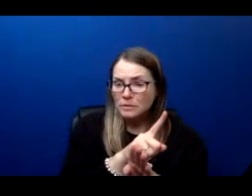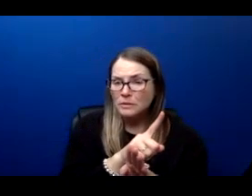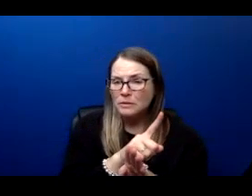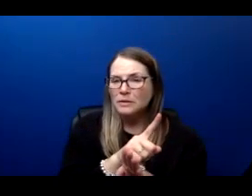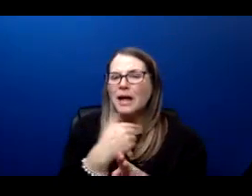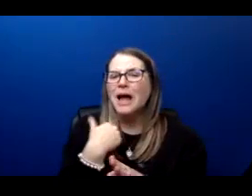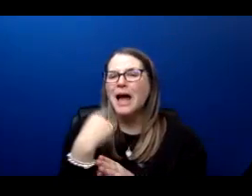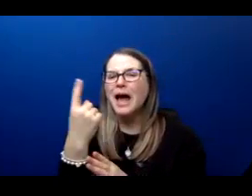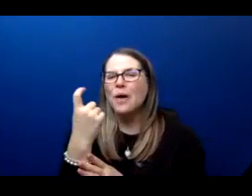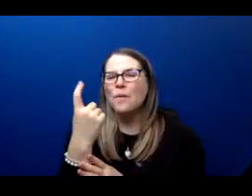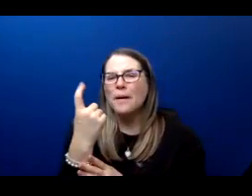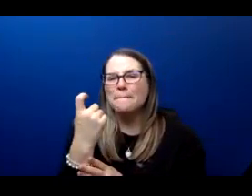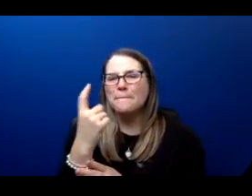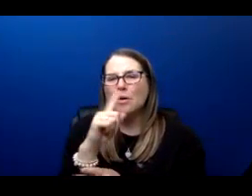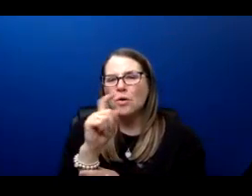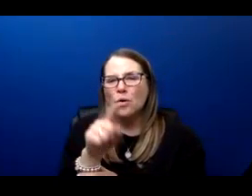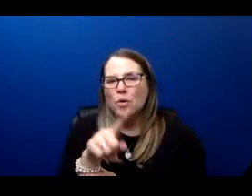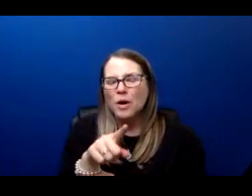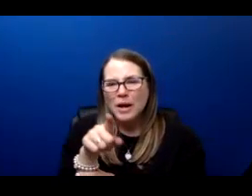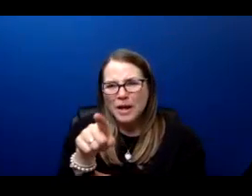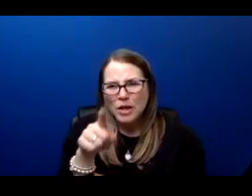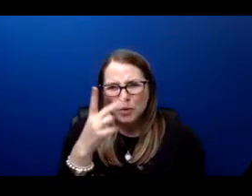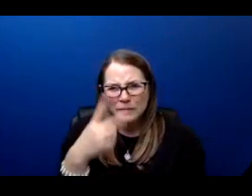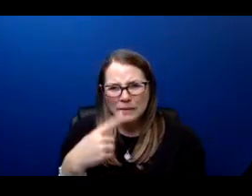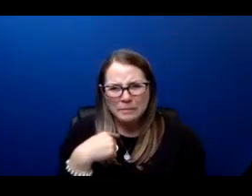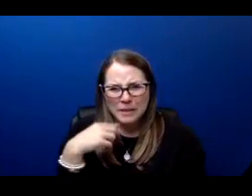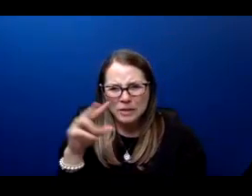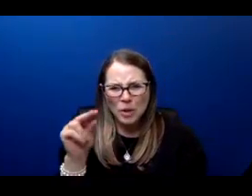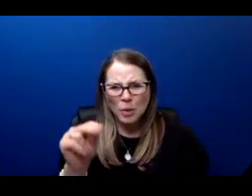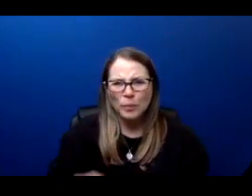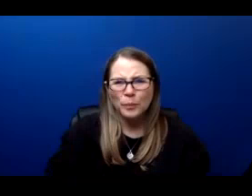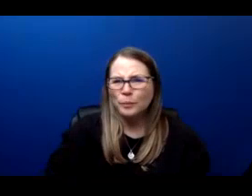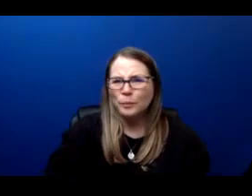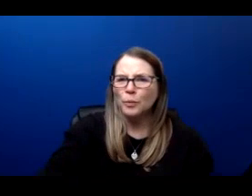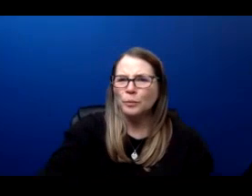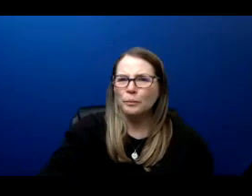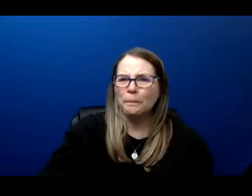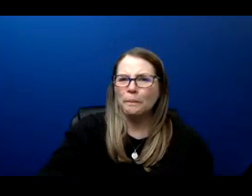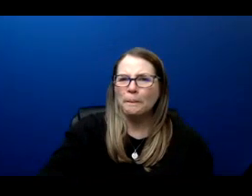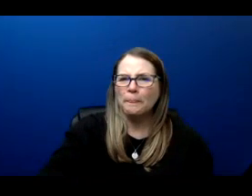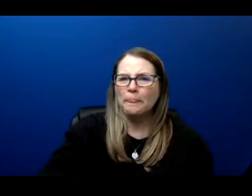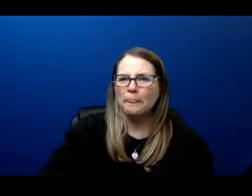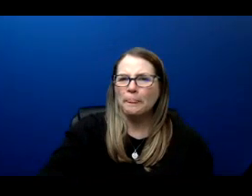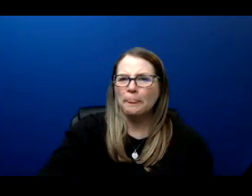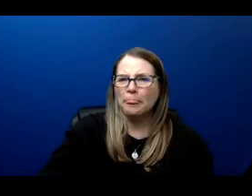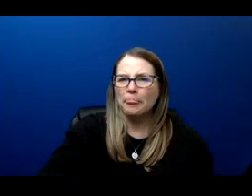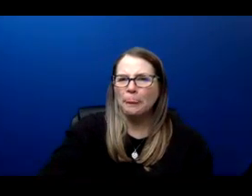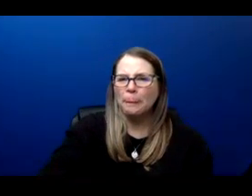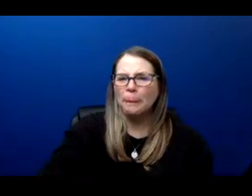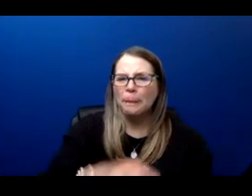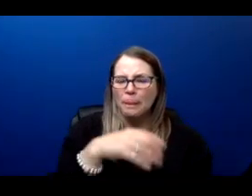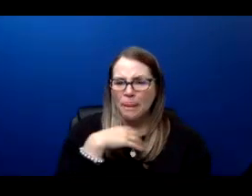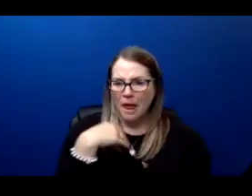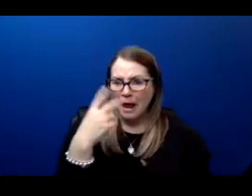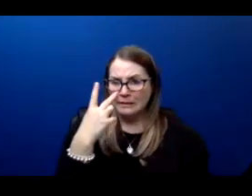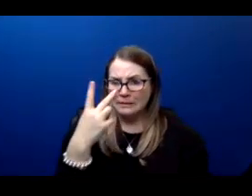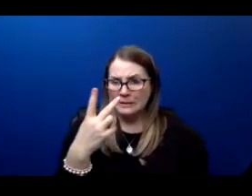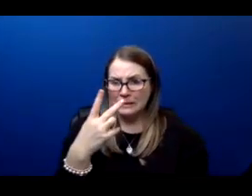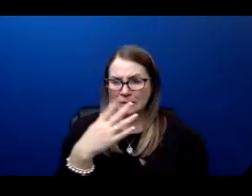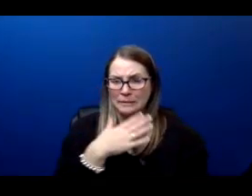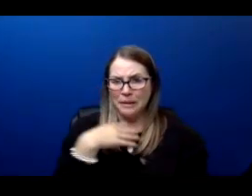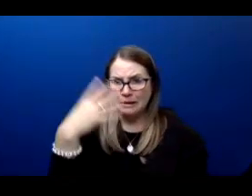have one more question, and I'm not quite sure. Do y'all see me or no? No. We I do don't know not. what happened. The camera's off. It's on, but it's